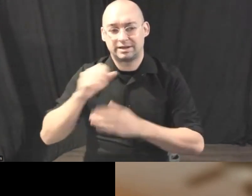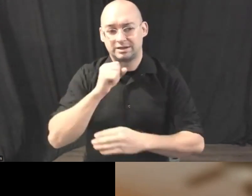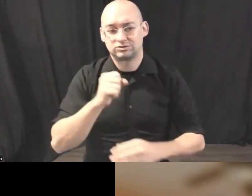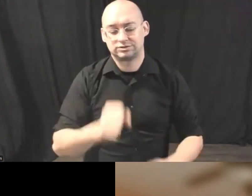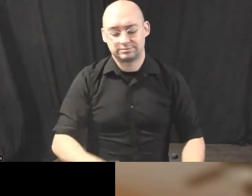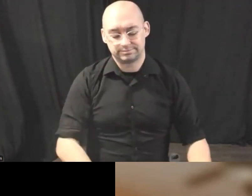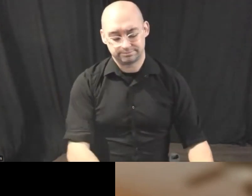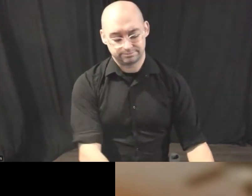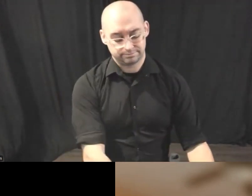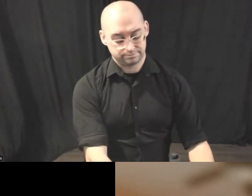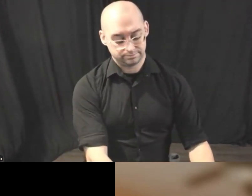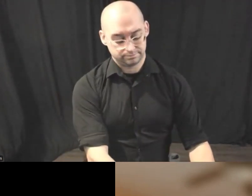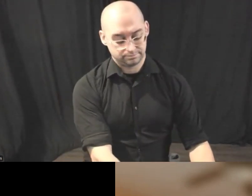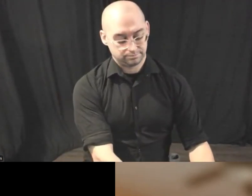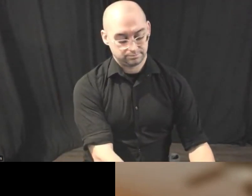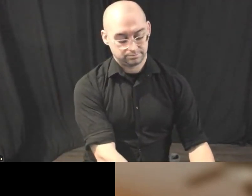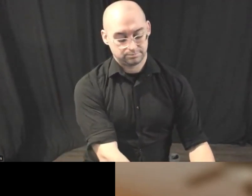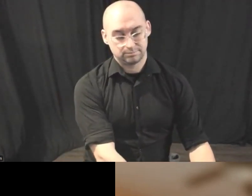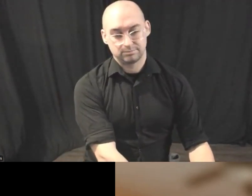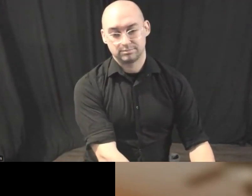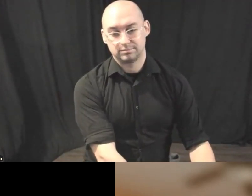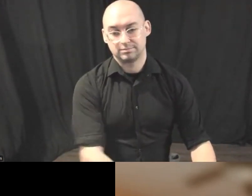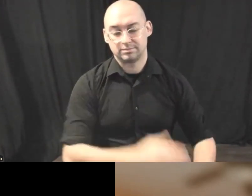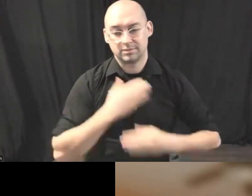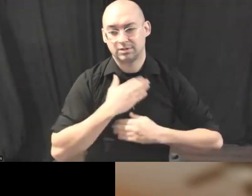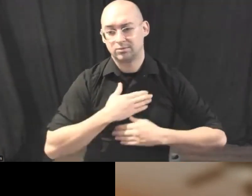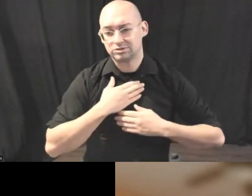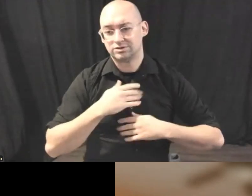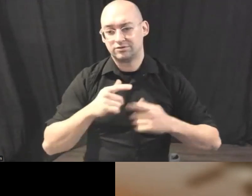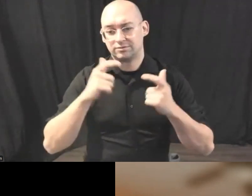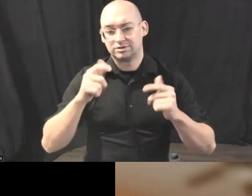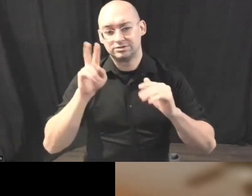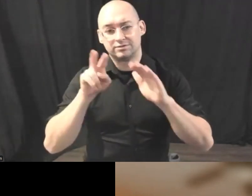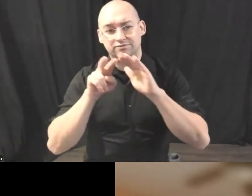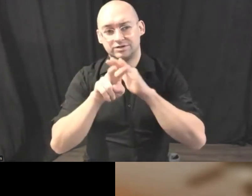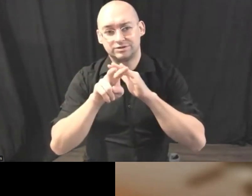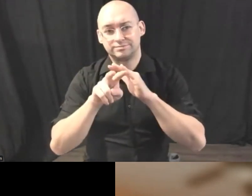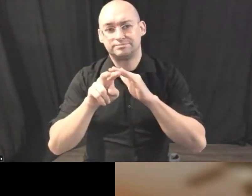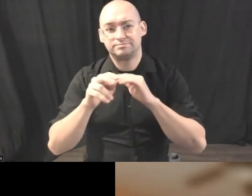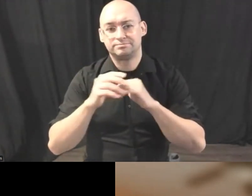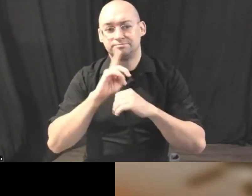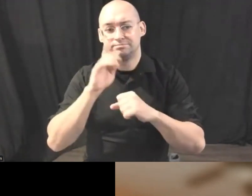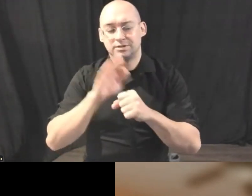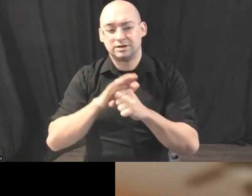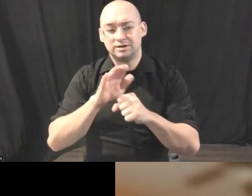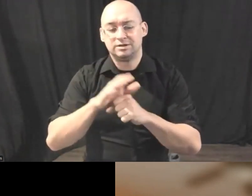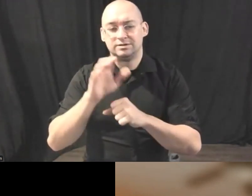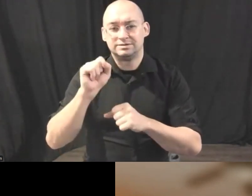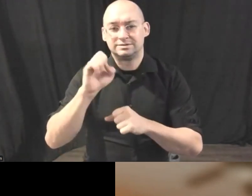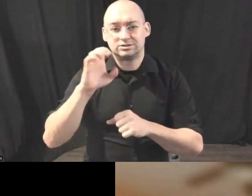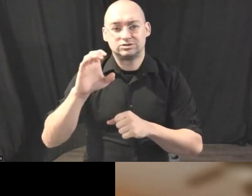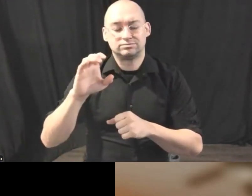I really appreciate so much the vision and the tenacity and the commitment of Secretary Johnson, Senior